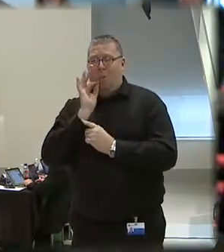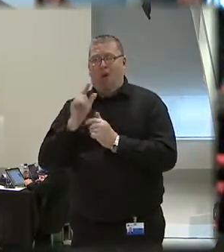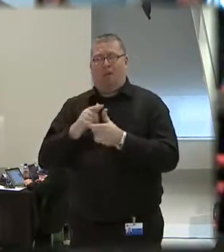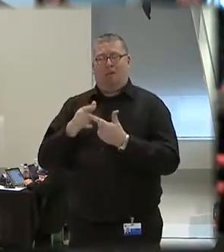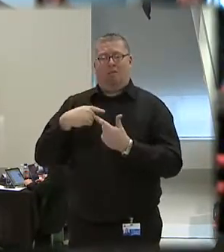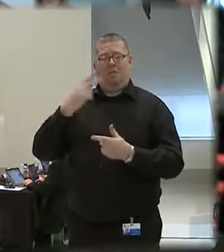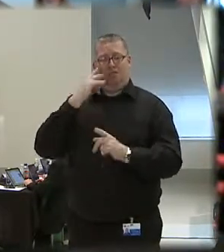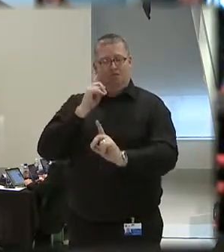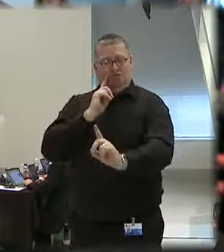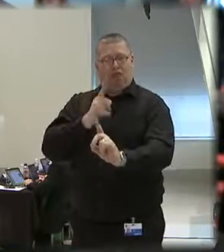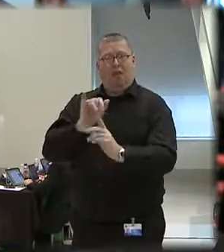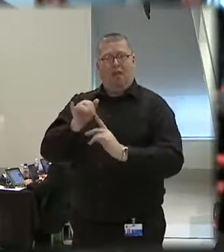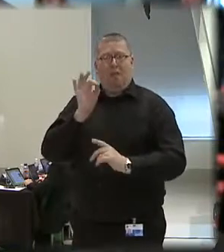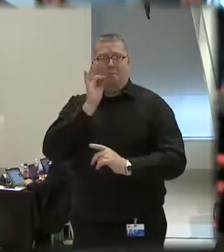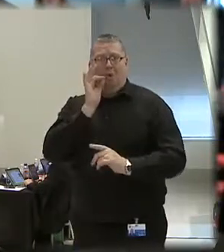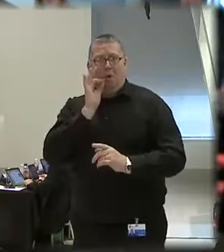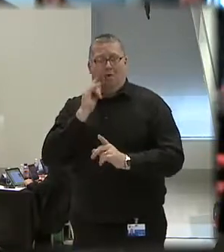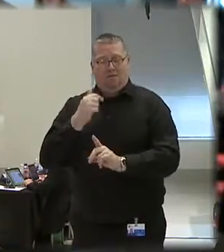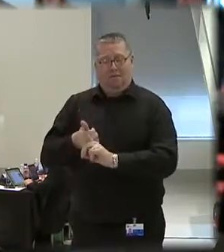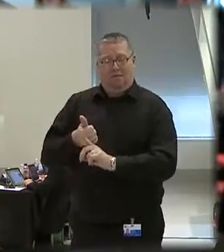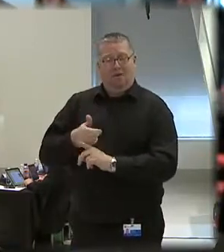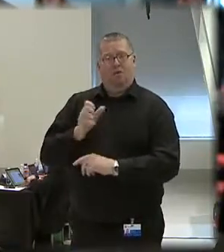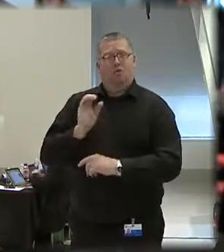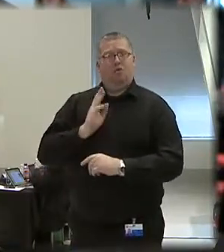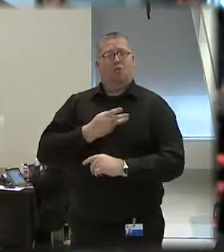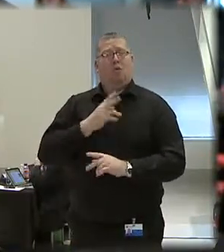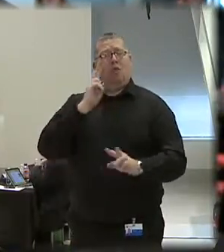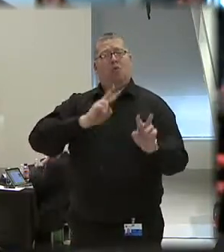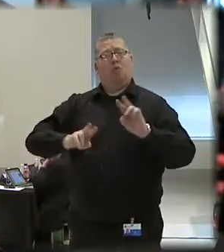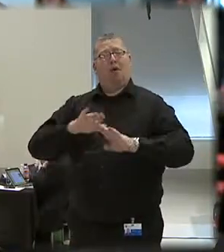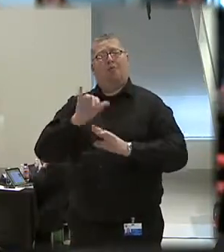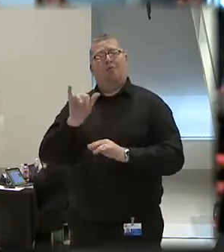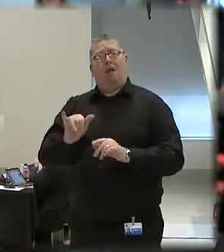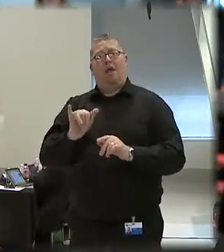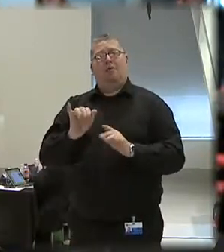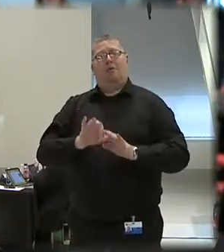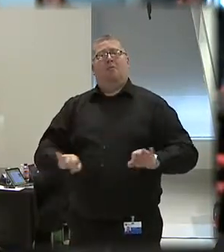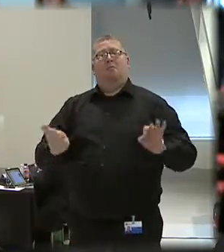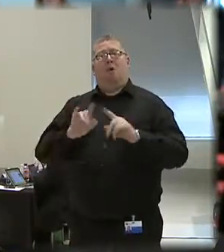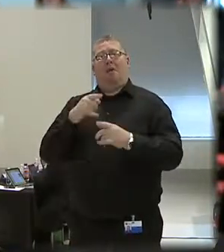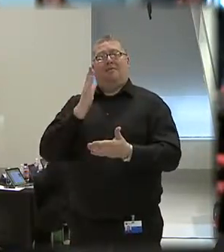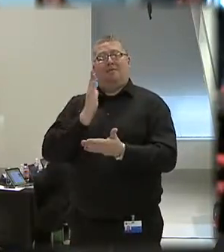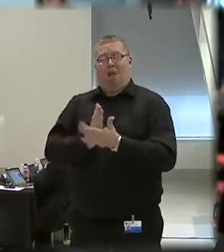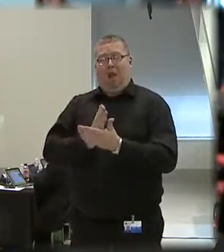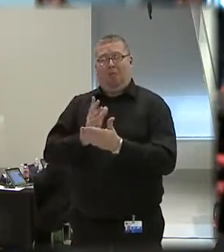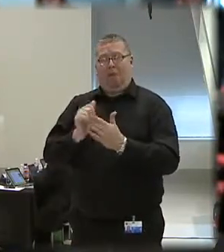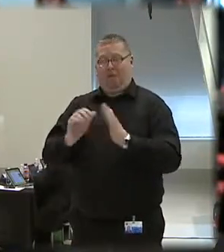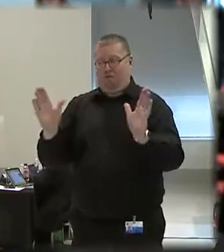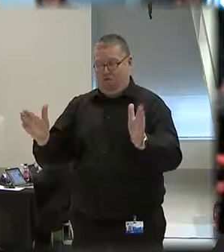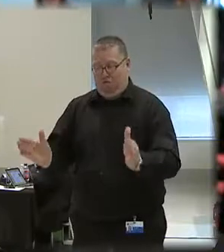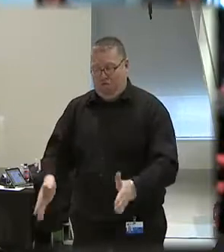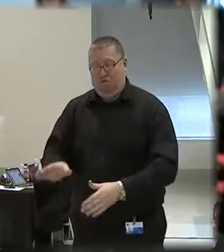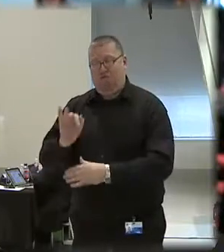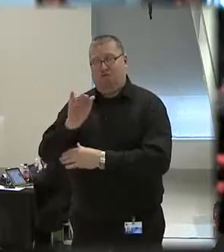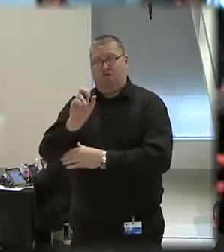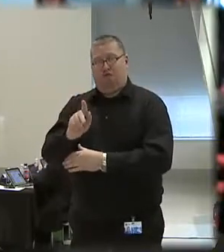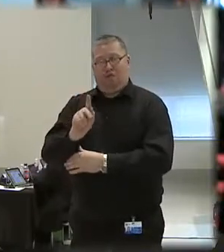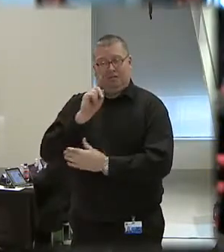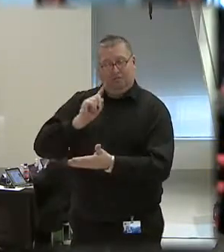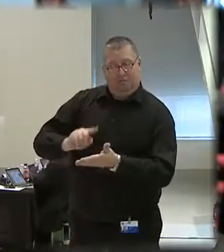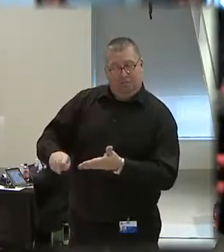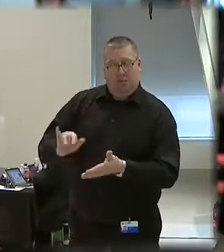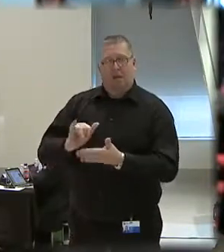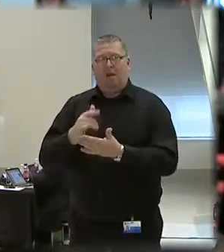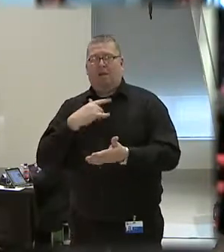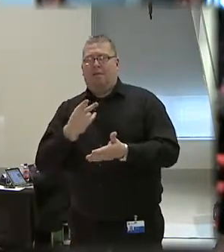targeting marijuana. So we look at that report around stop and frisk as a clear example of the failure